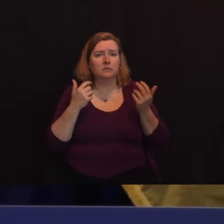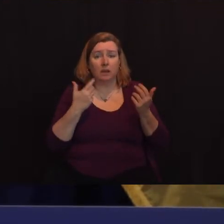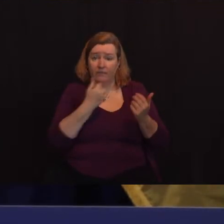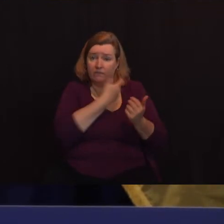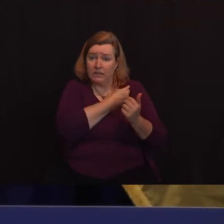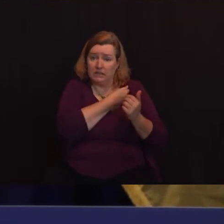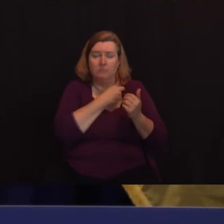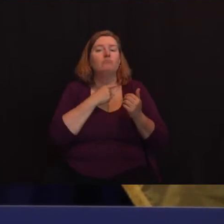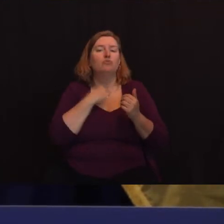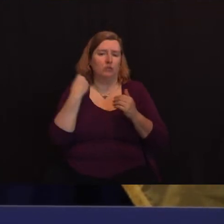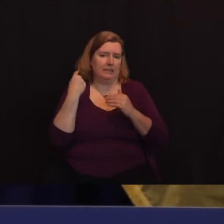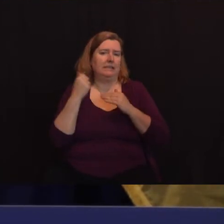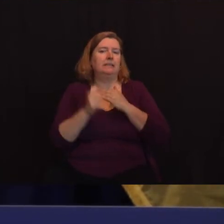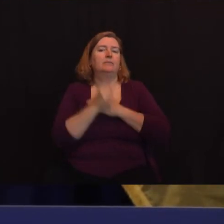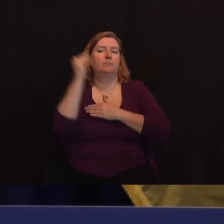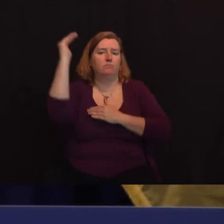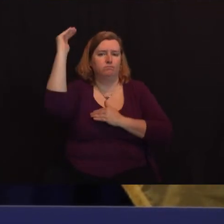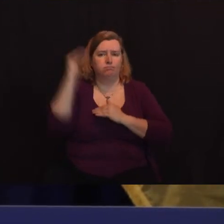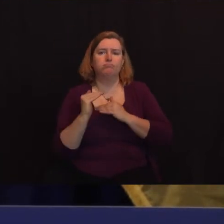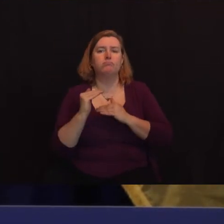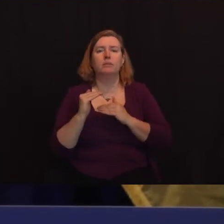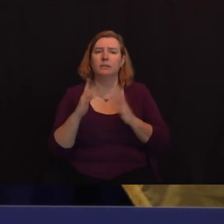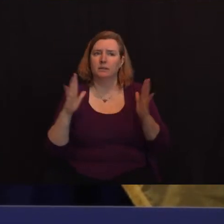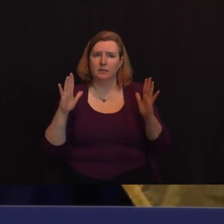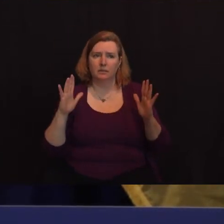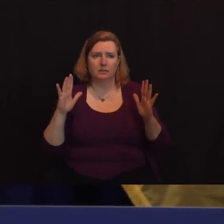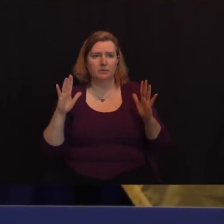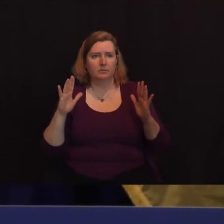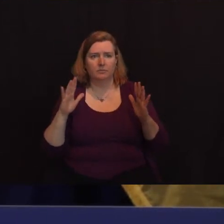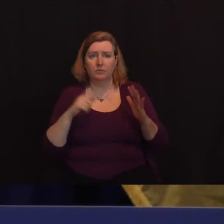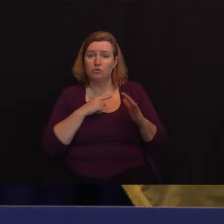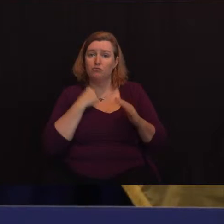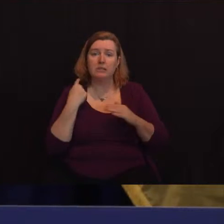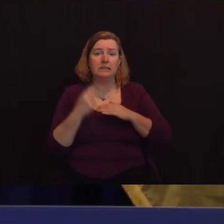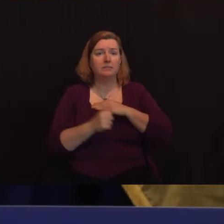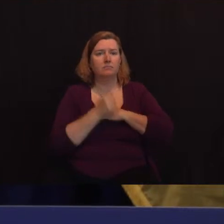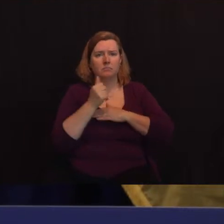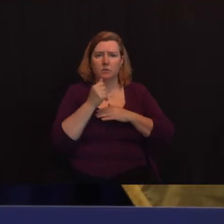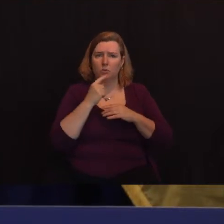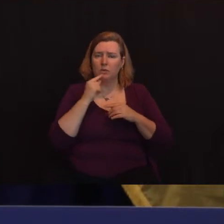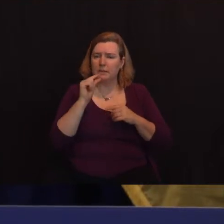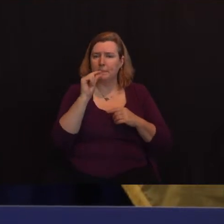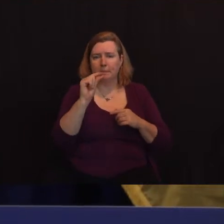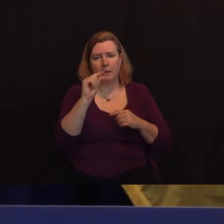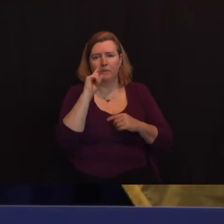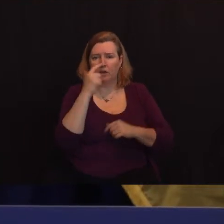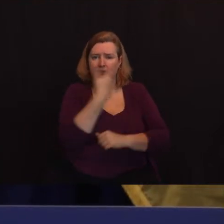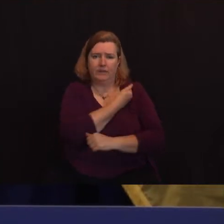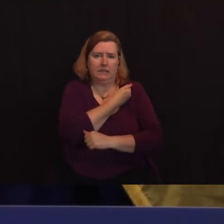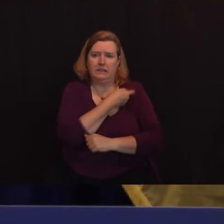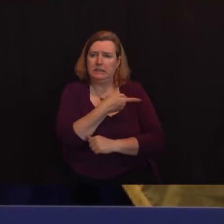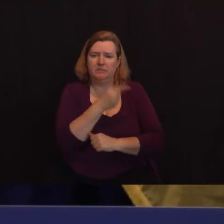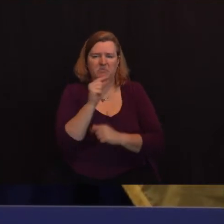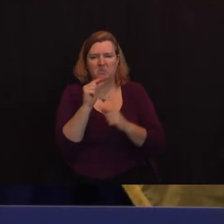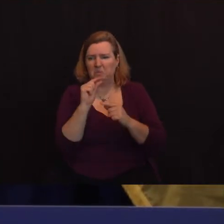risk. The risks associated with this vaccine are very, very minimal. The risks